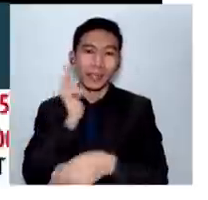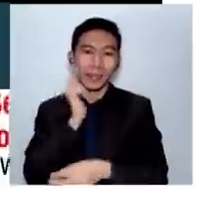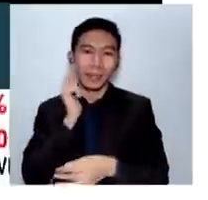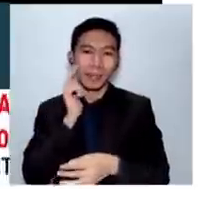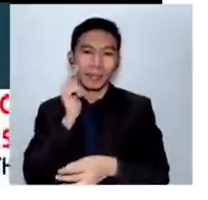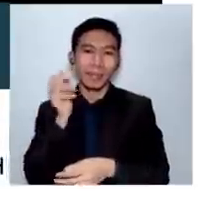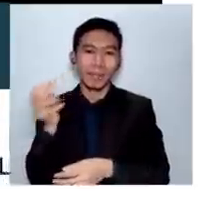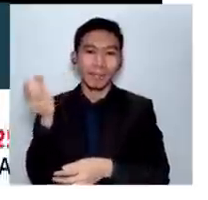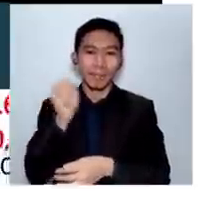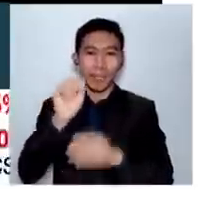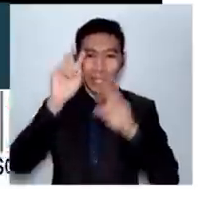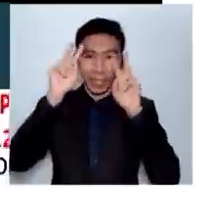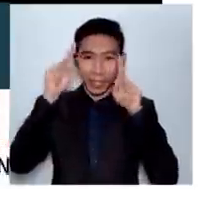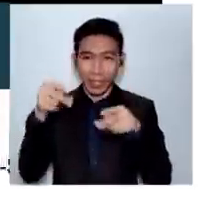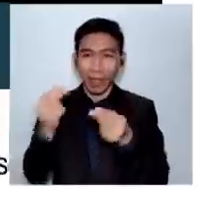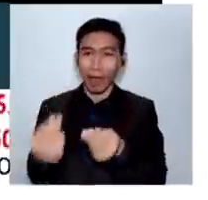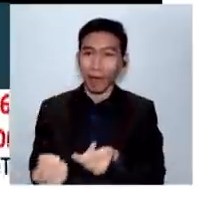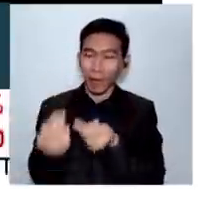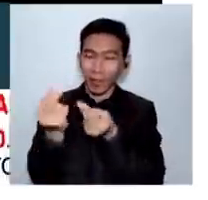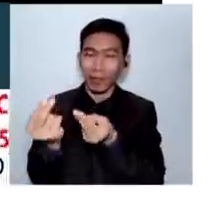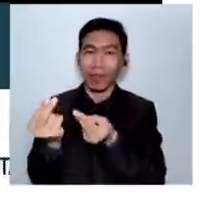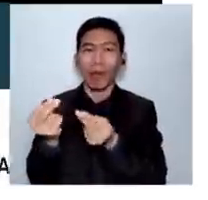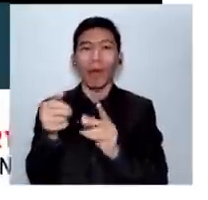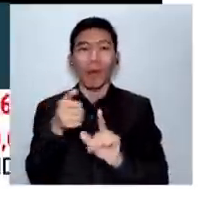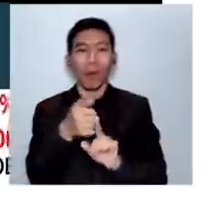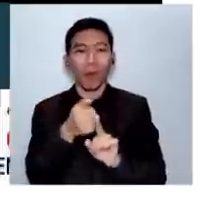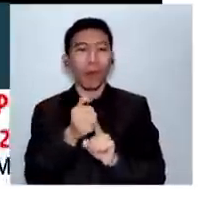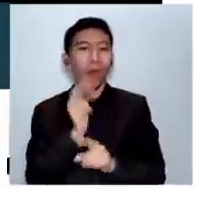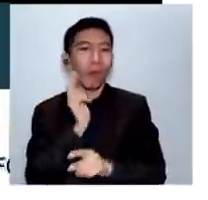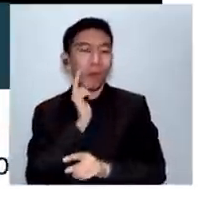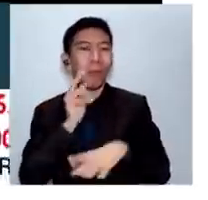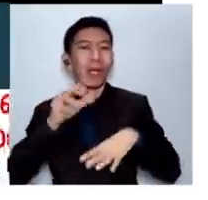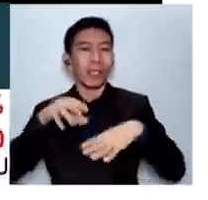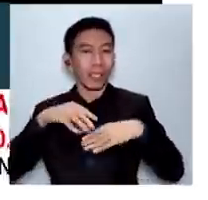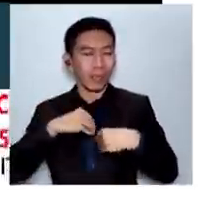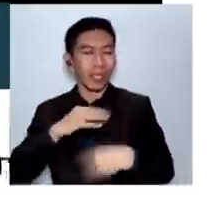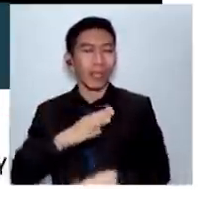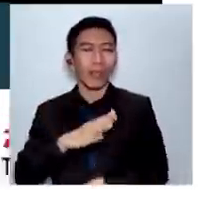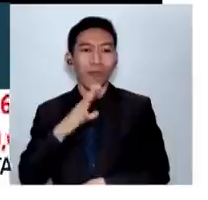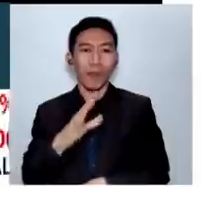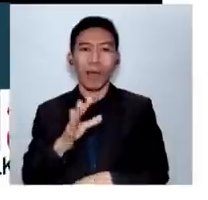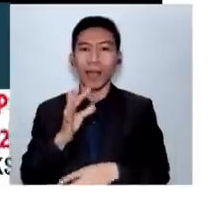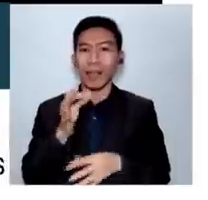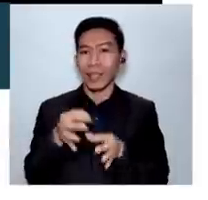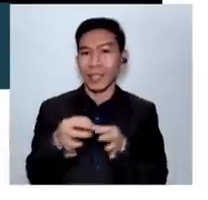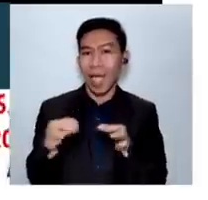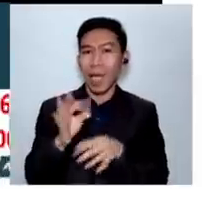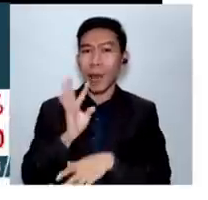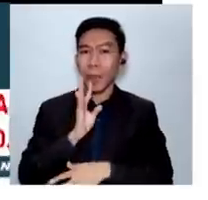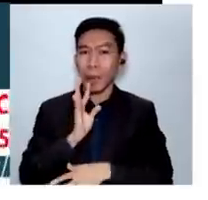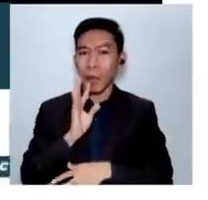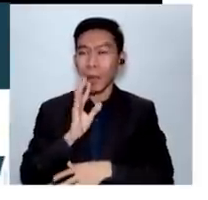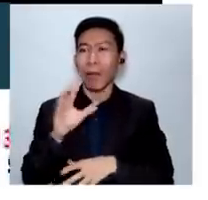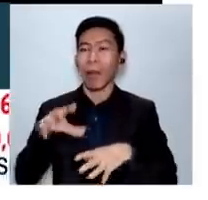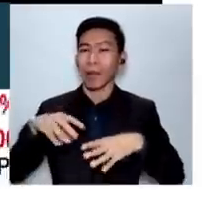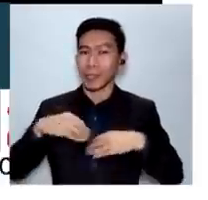presidential candidate. And he accepted through a formal speech and personally their nomination. And then here